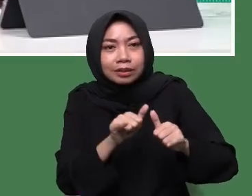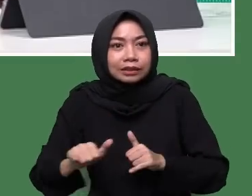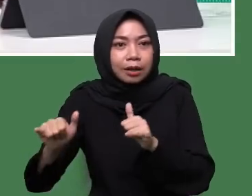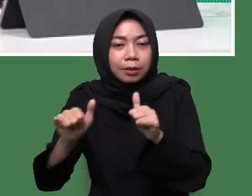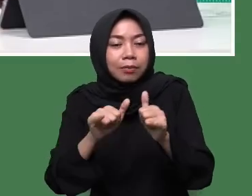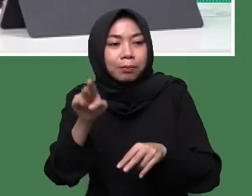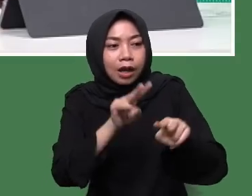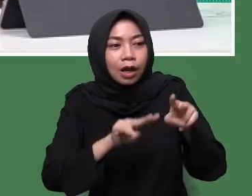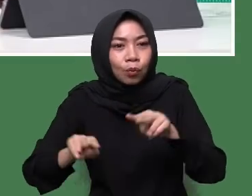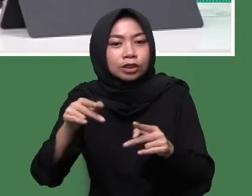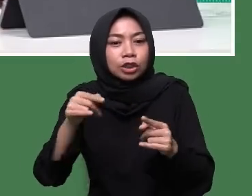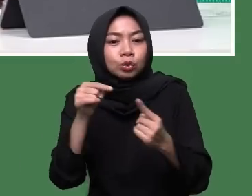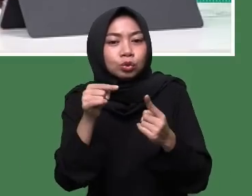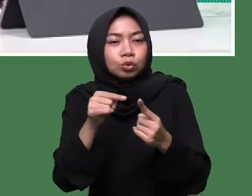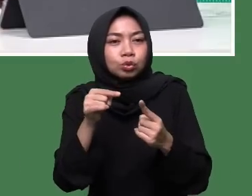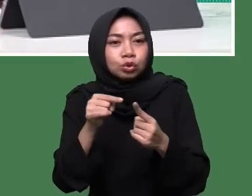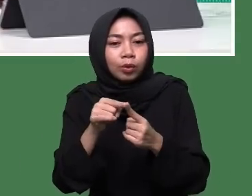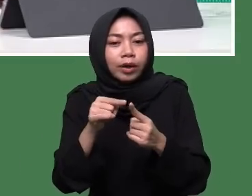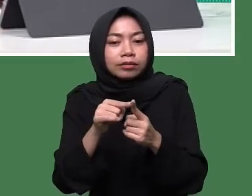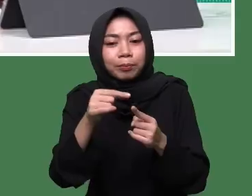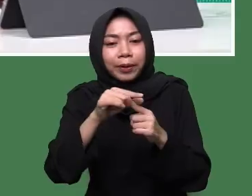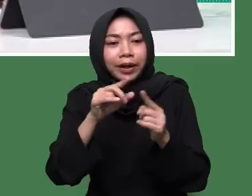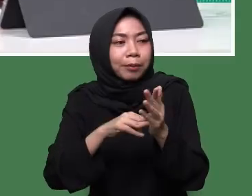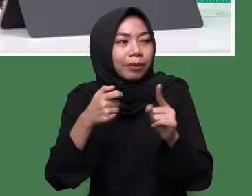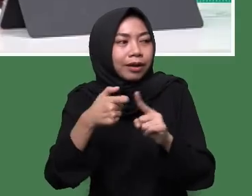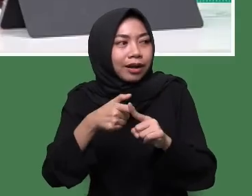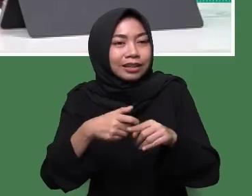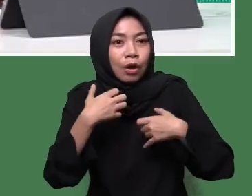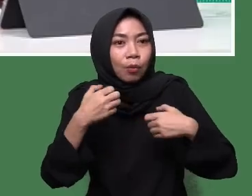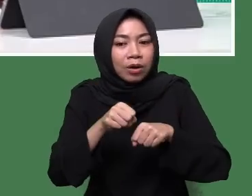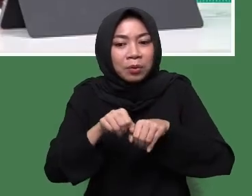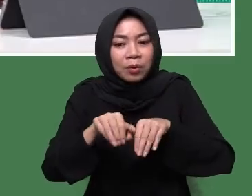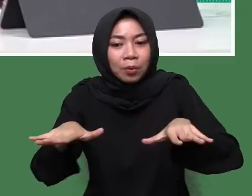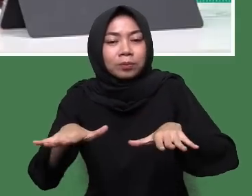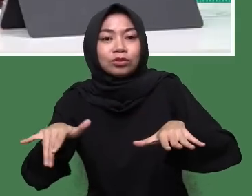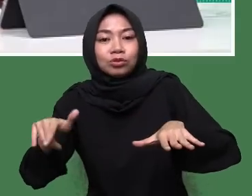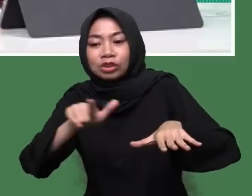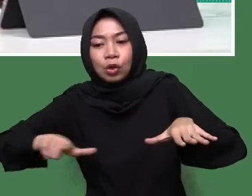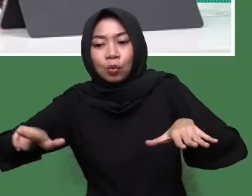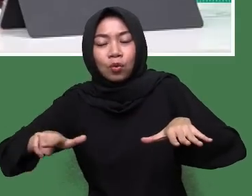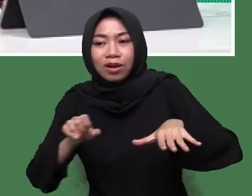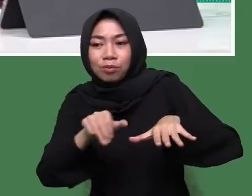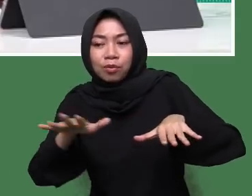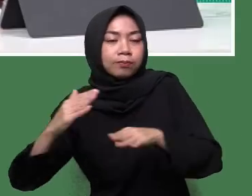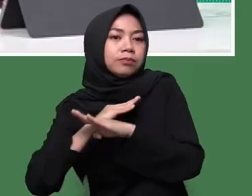to see the spread of the disease in animal, but also in the environment.